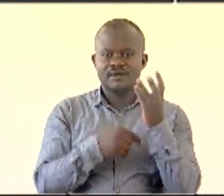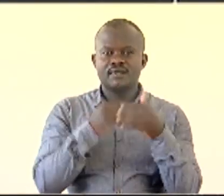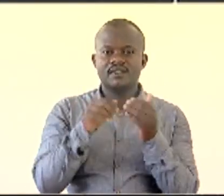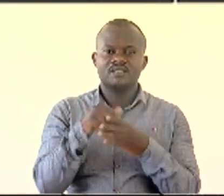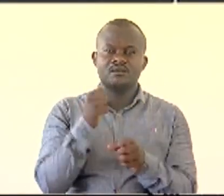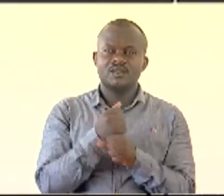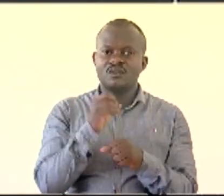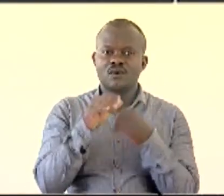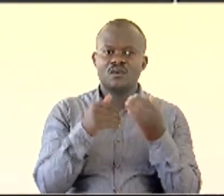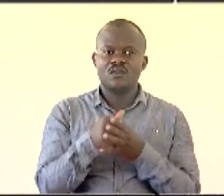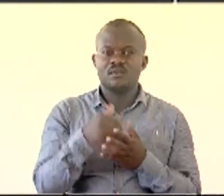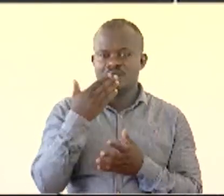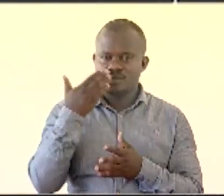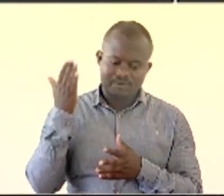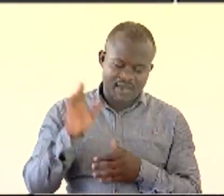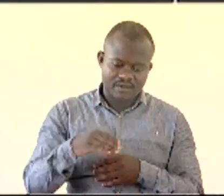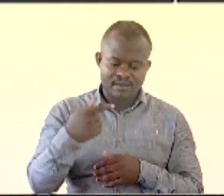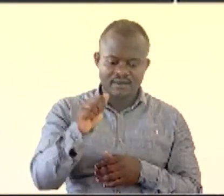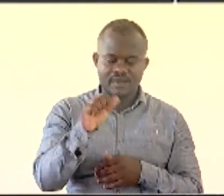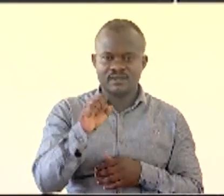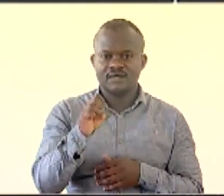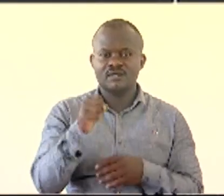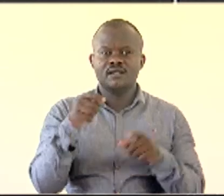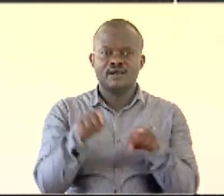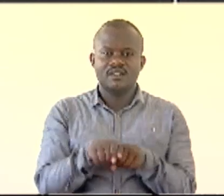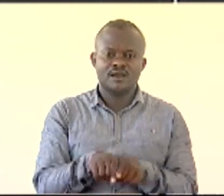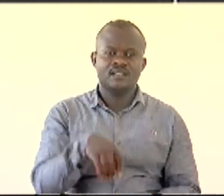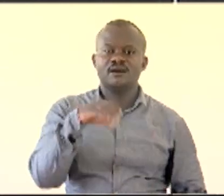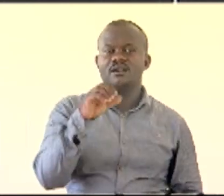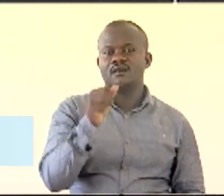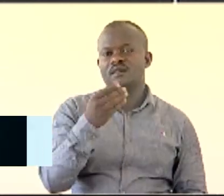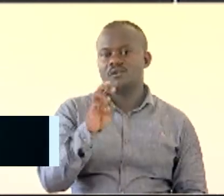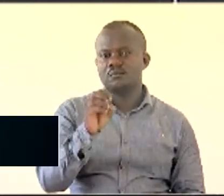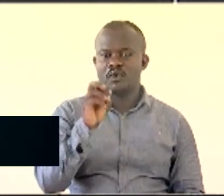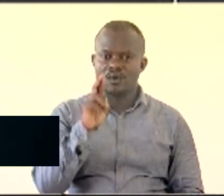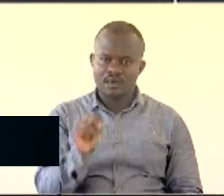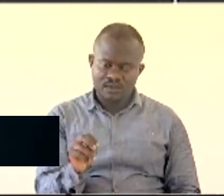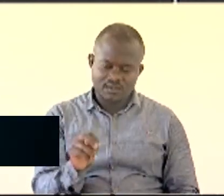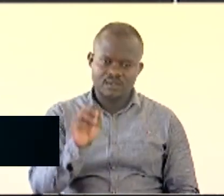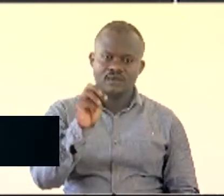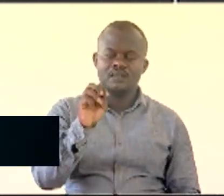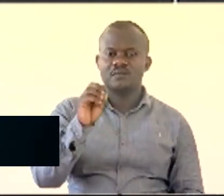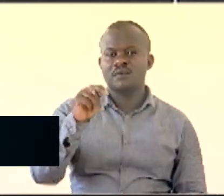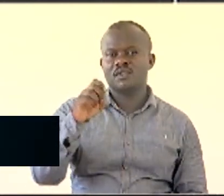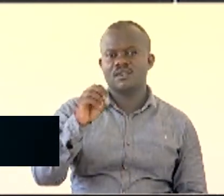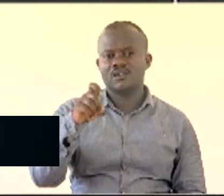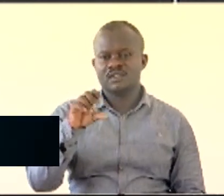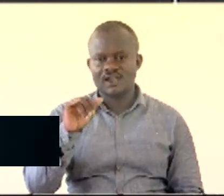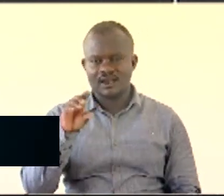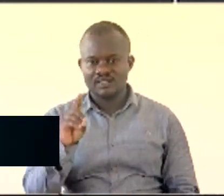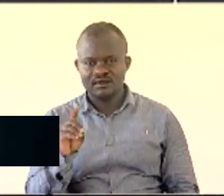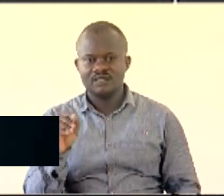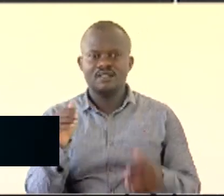production of harmful gases like carbon dioxide, carbon monoxide, sulfur